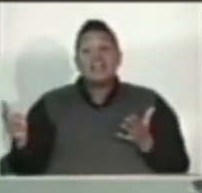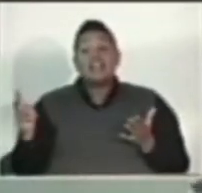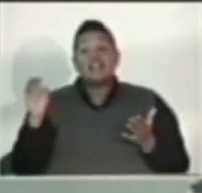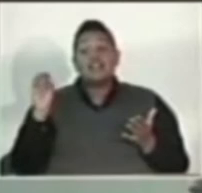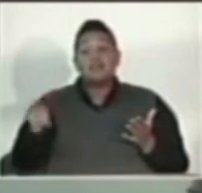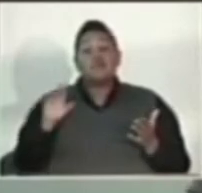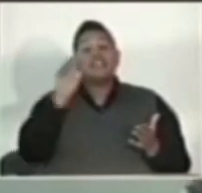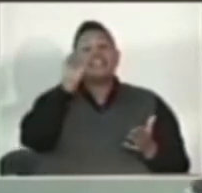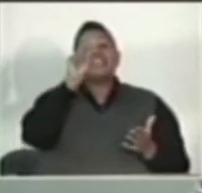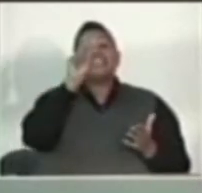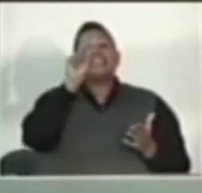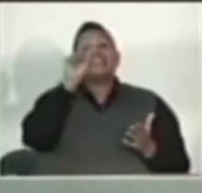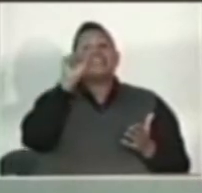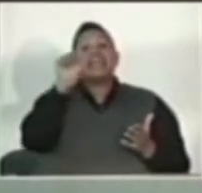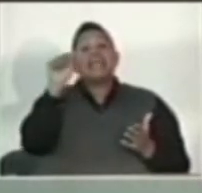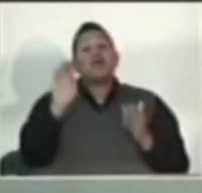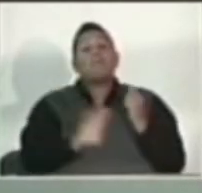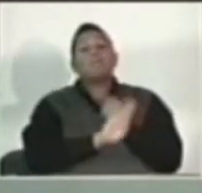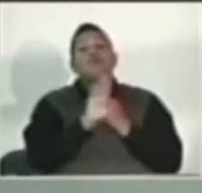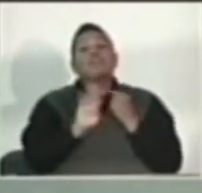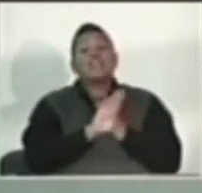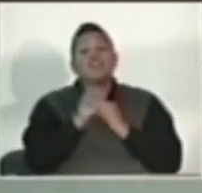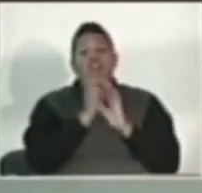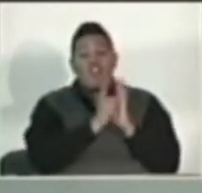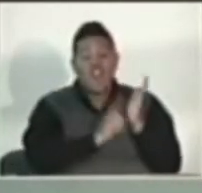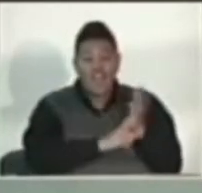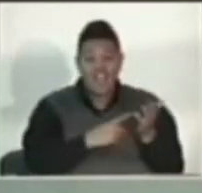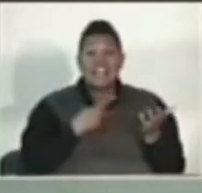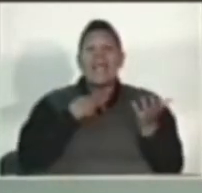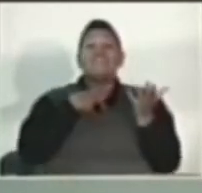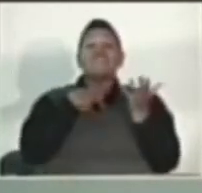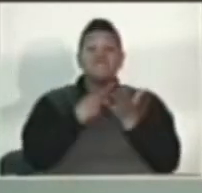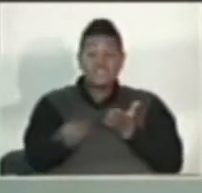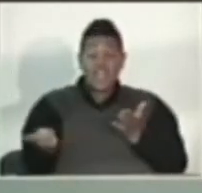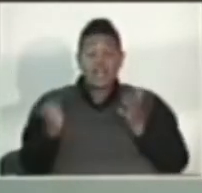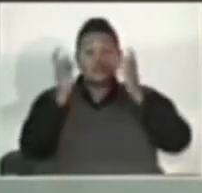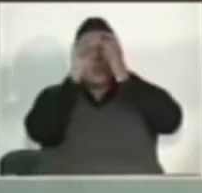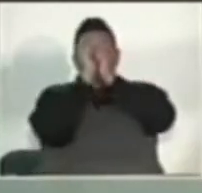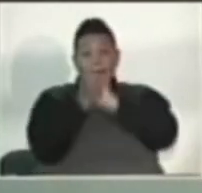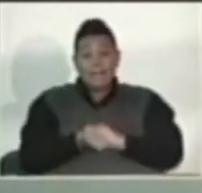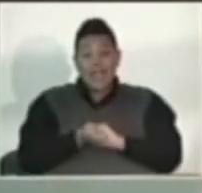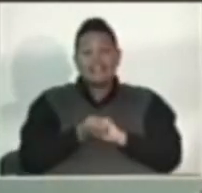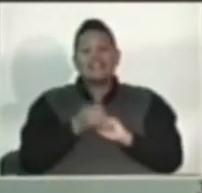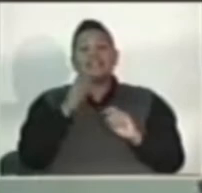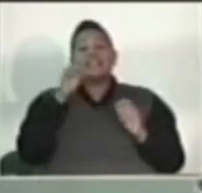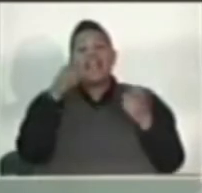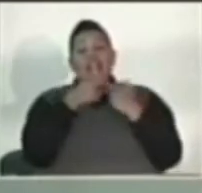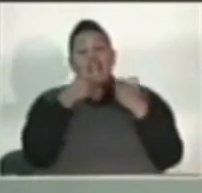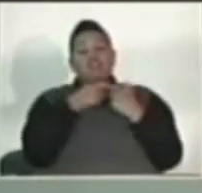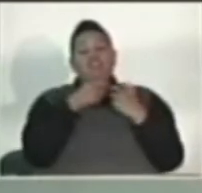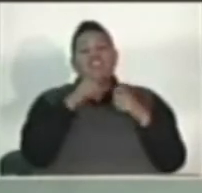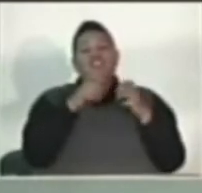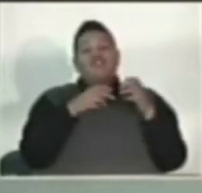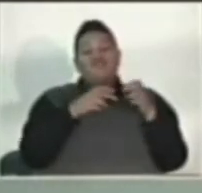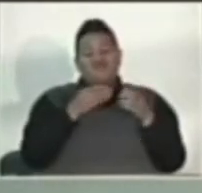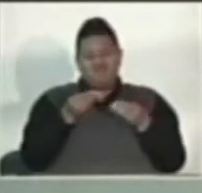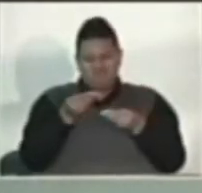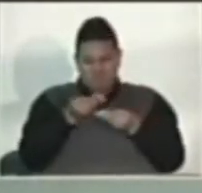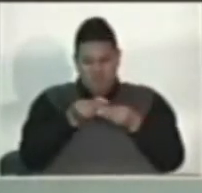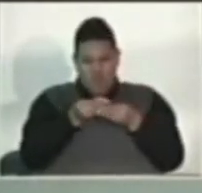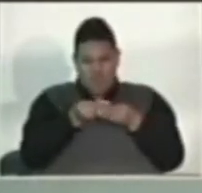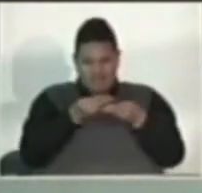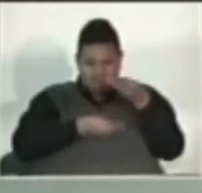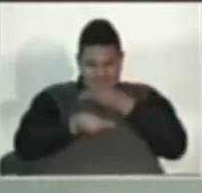Data Protection Act. They have failed to amend the outdated Electronic Transaction Act. They have failed to table